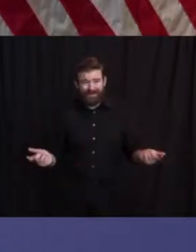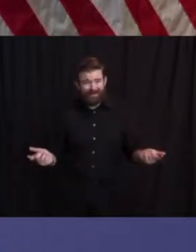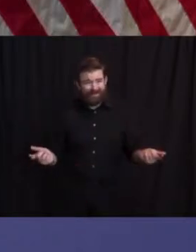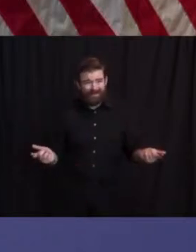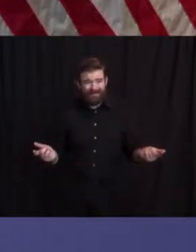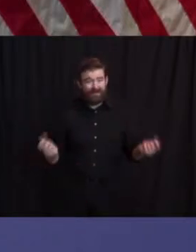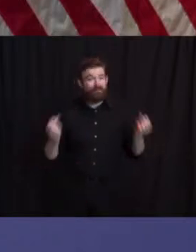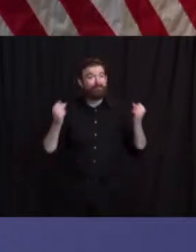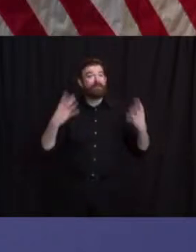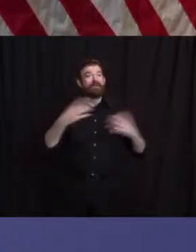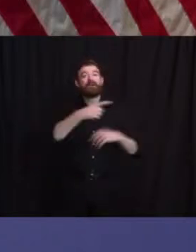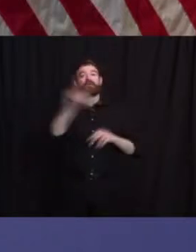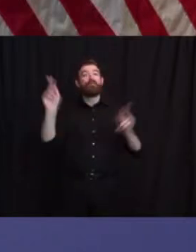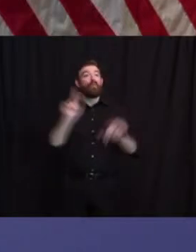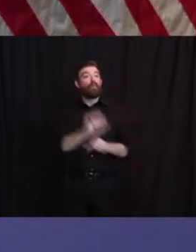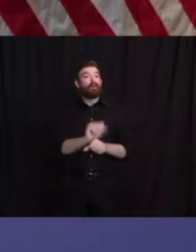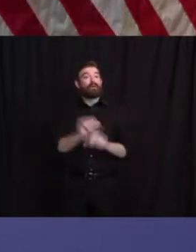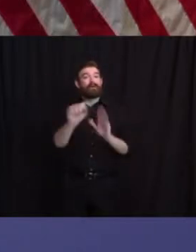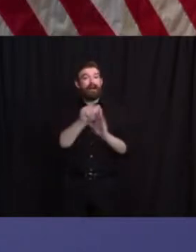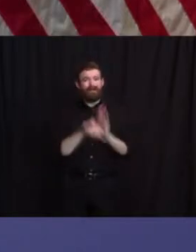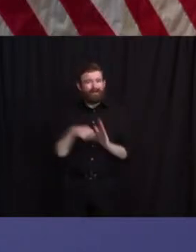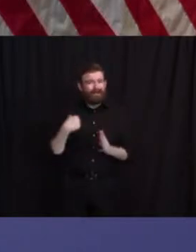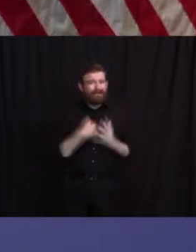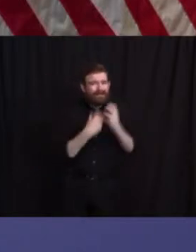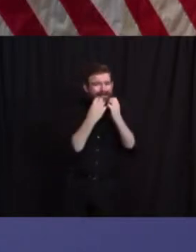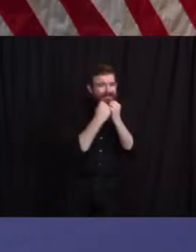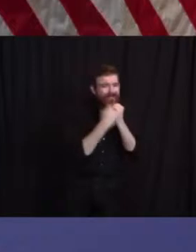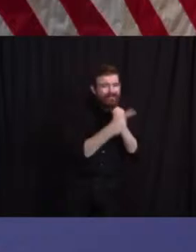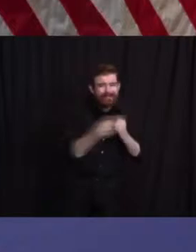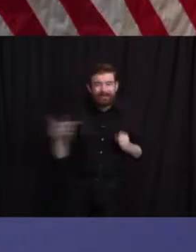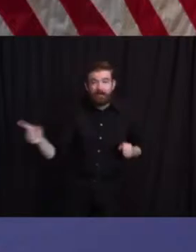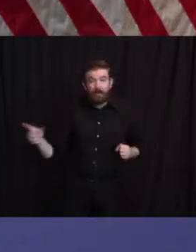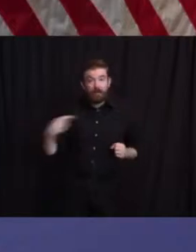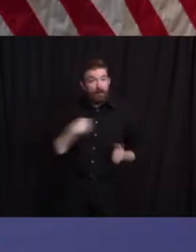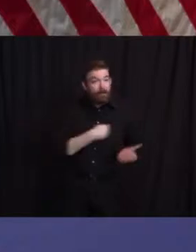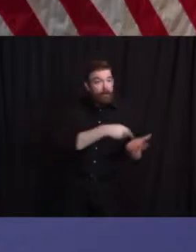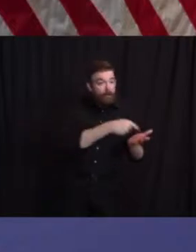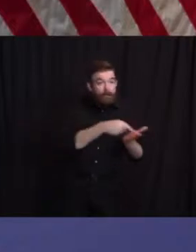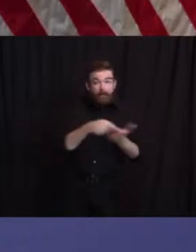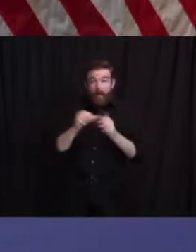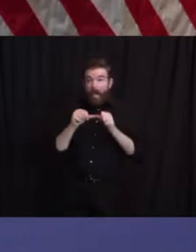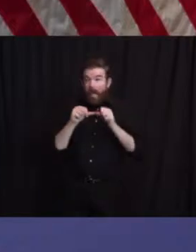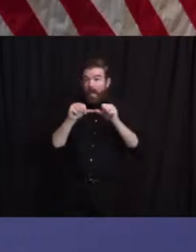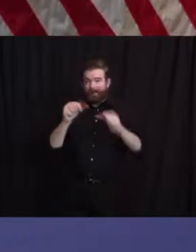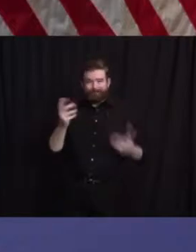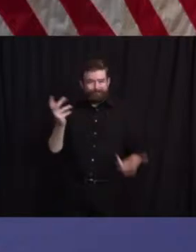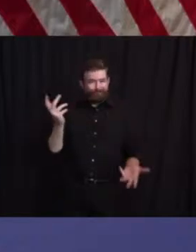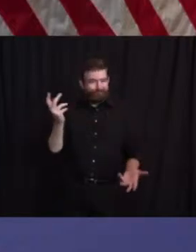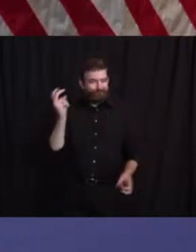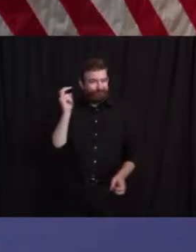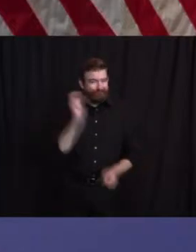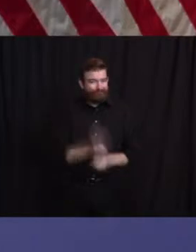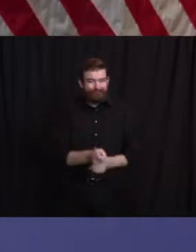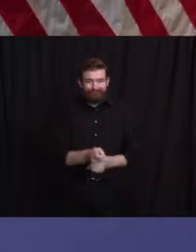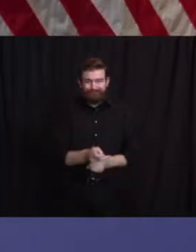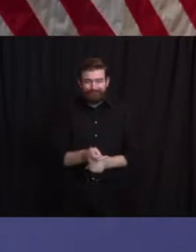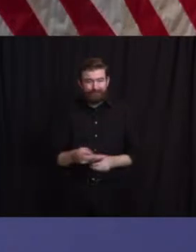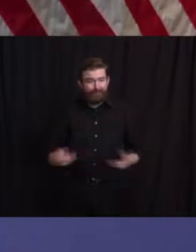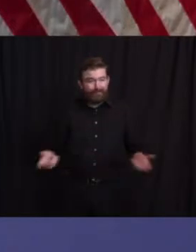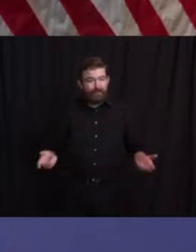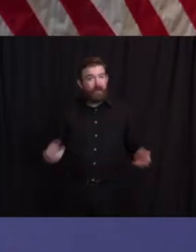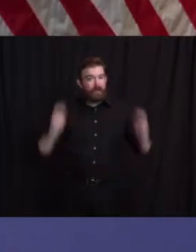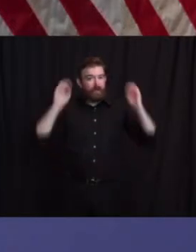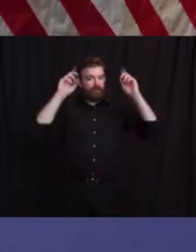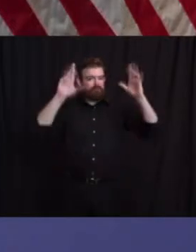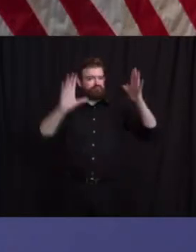not be able to hold on to. So education funding is on that list for sure. It's high on the list, but it's a long list.